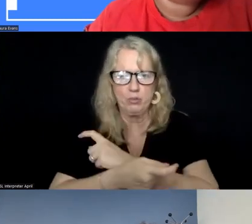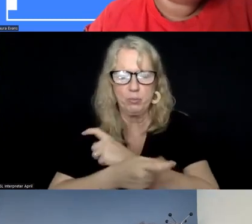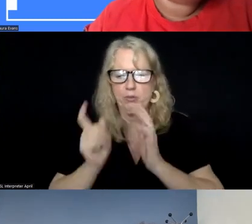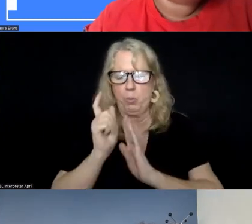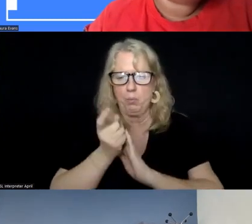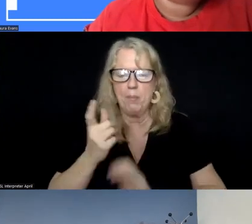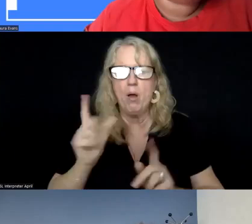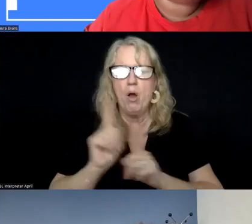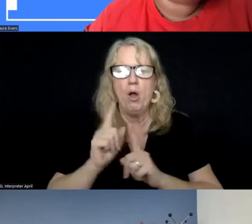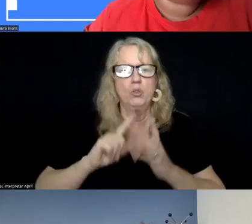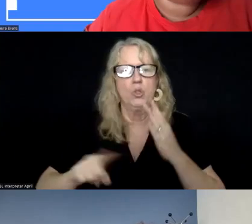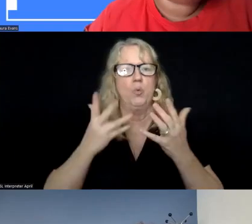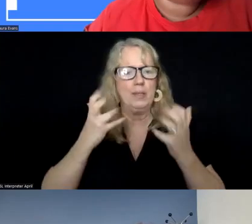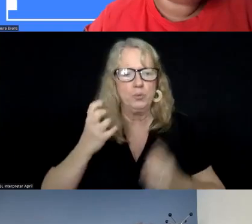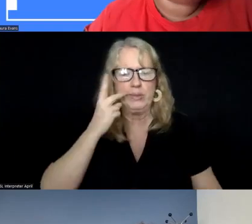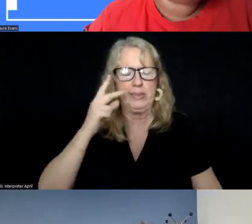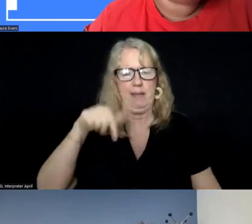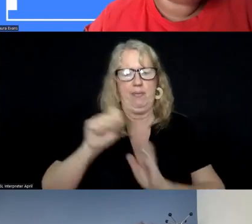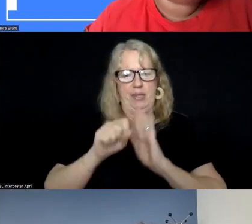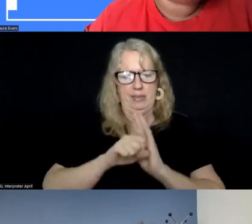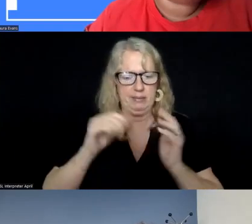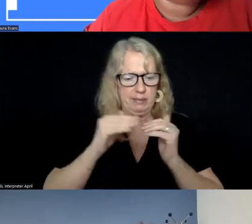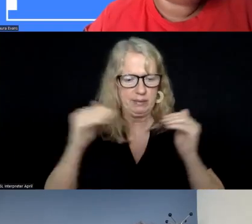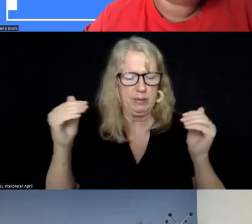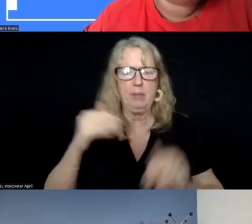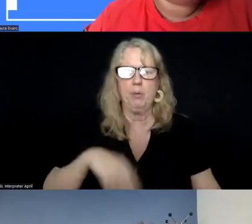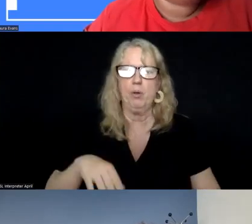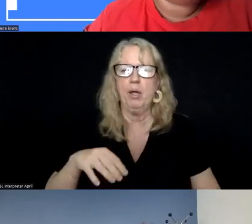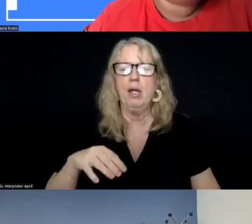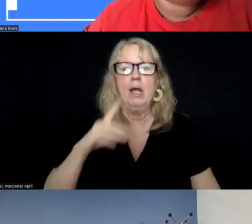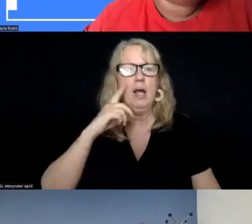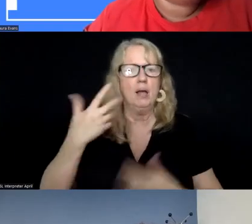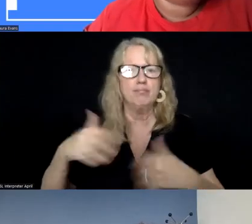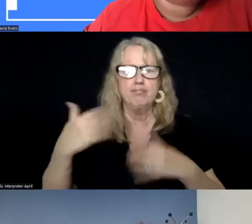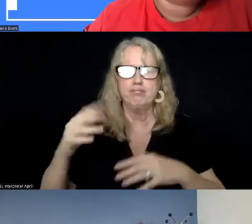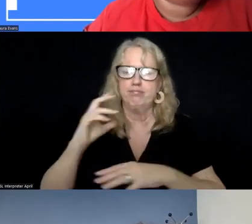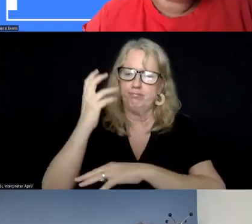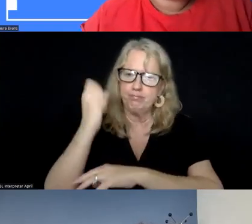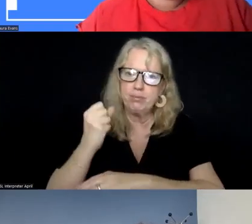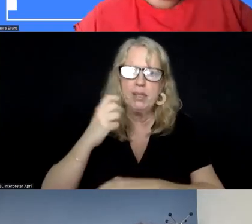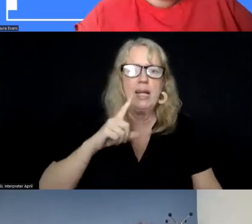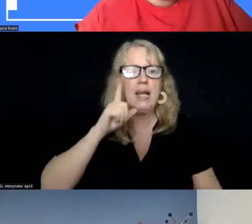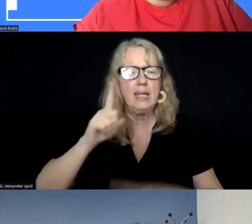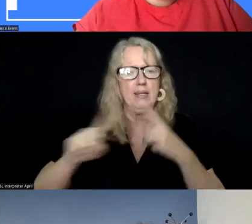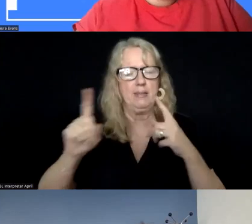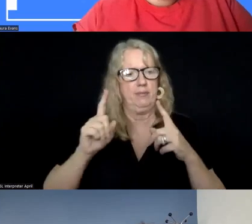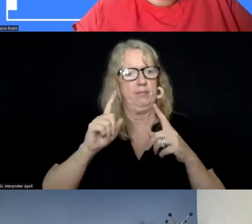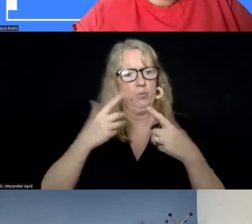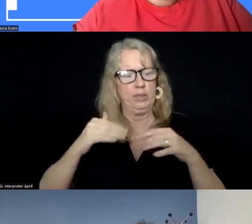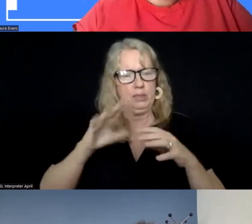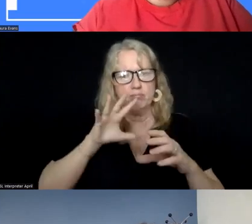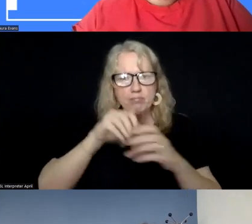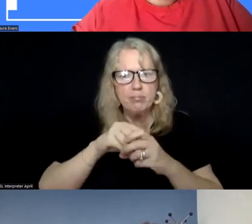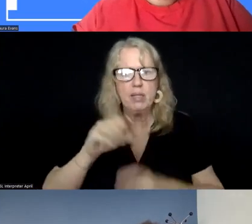what I also see at the state level is incredible, which is an unprecedented investment beyond